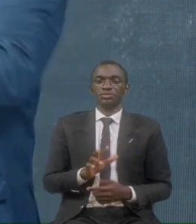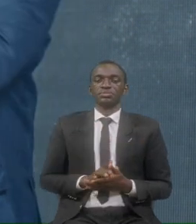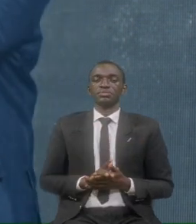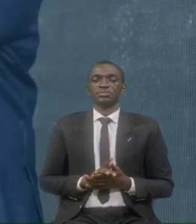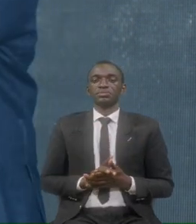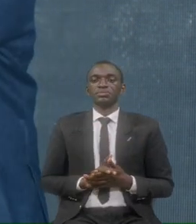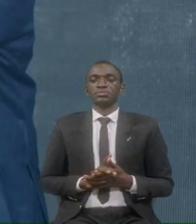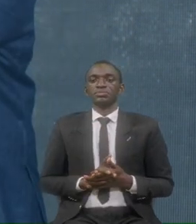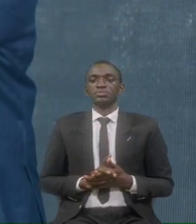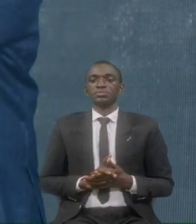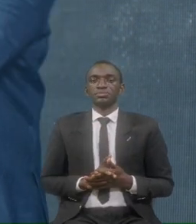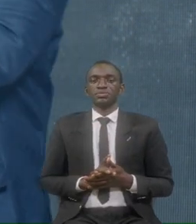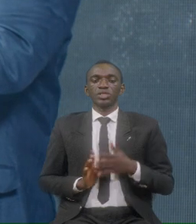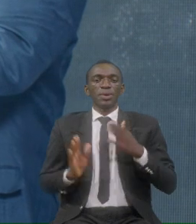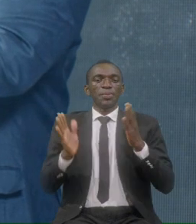+234 915 444 9263. Praise the Lord.